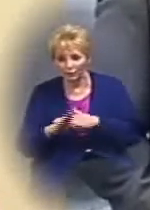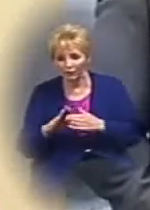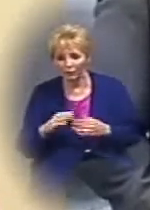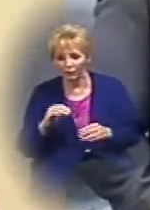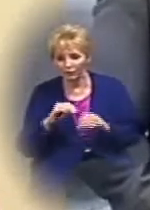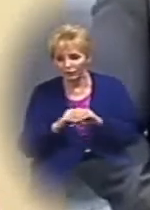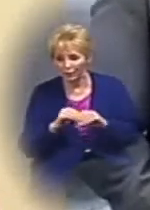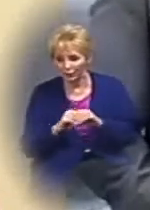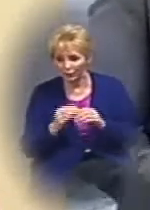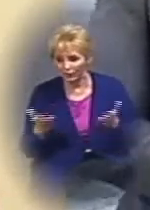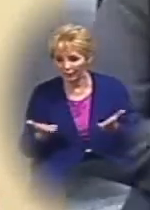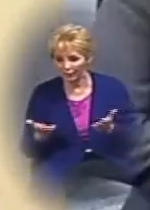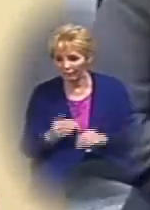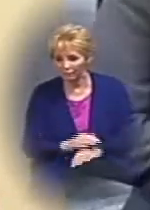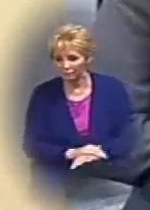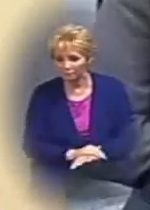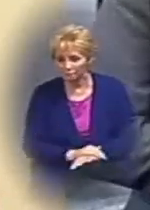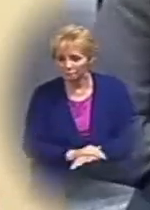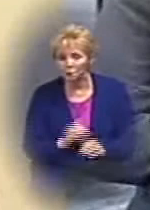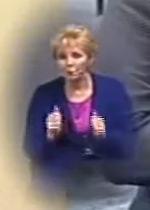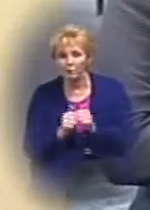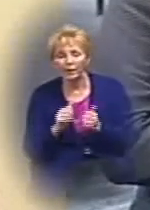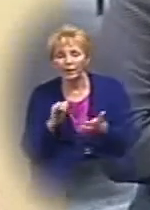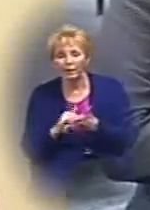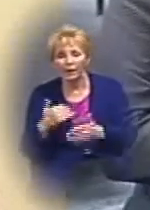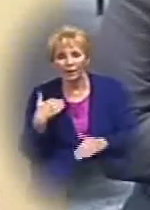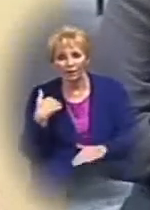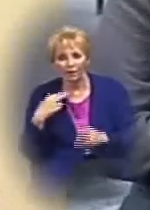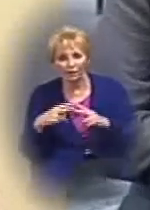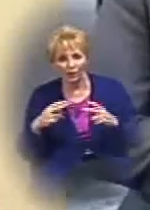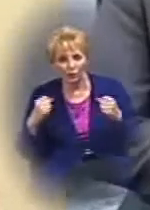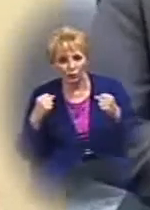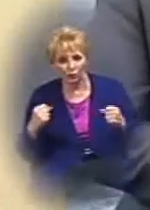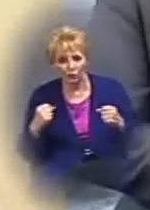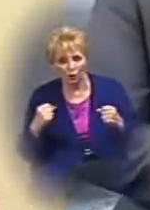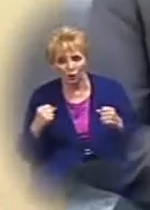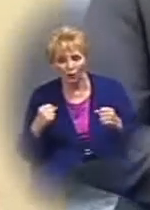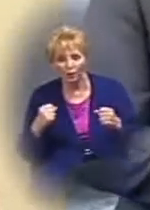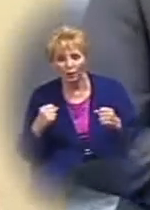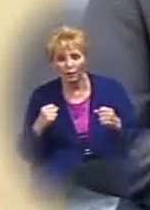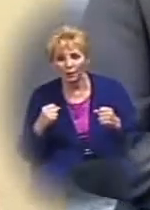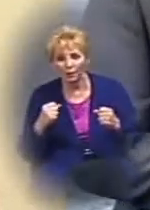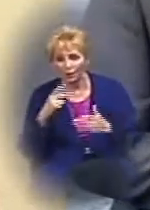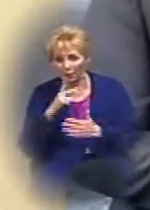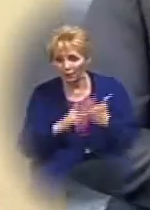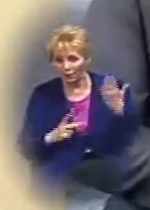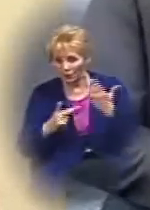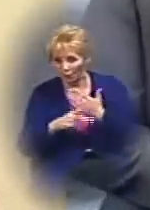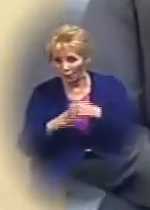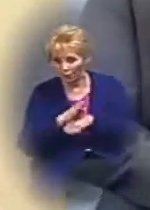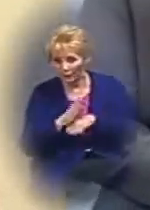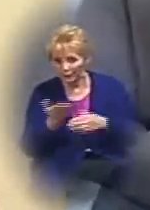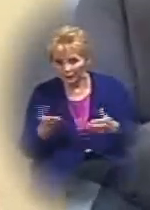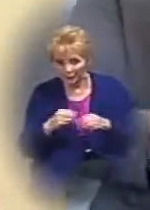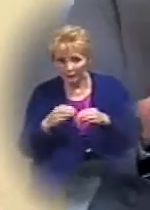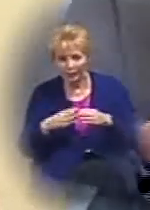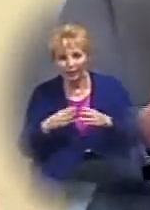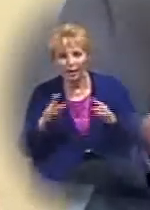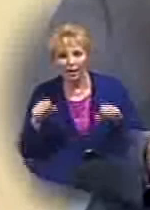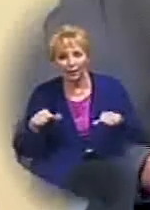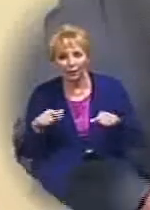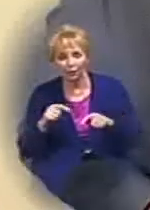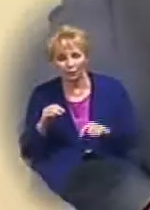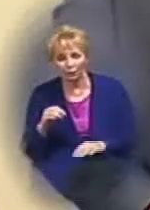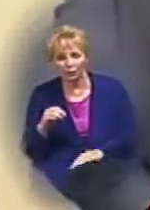locally. In addition to that, you all have a very strong key accounts program. So once you get the businesses in town, you're able